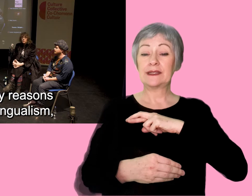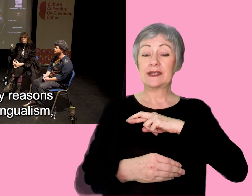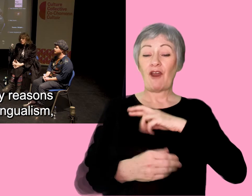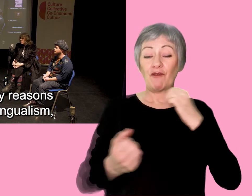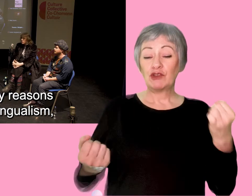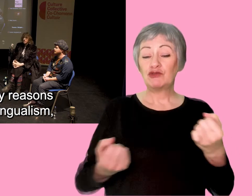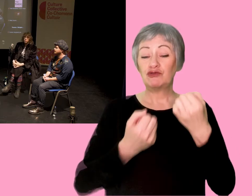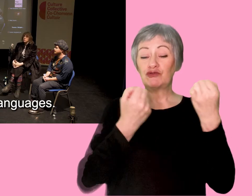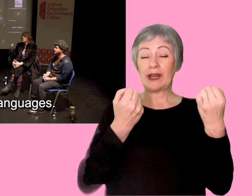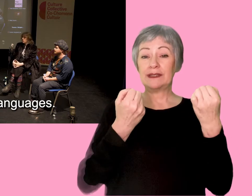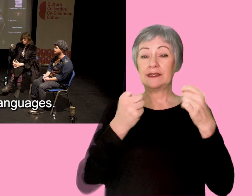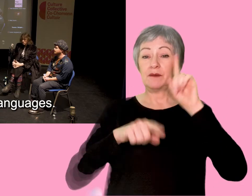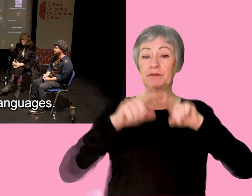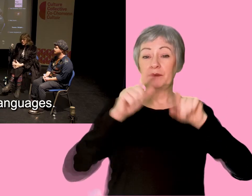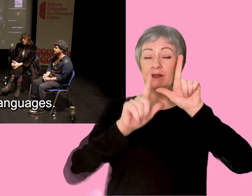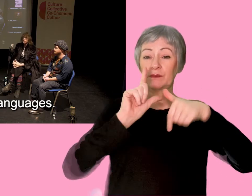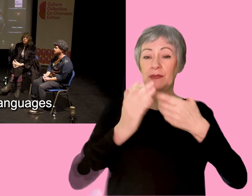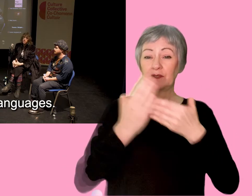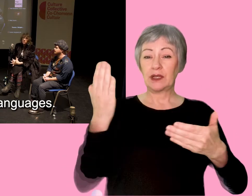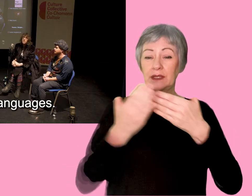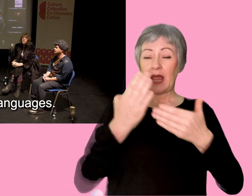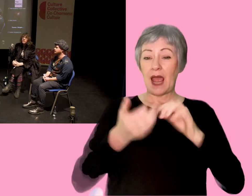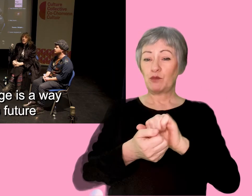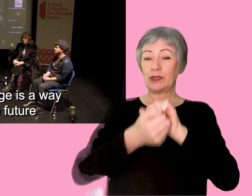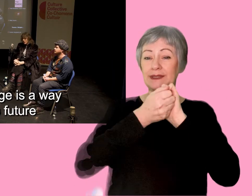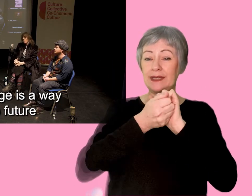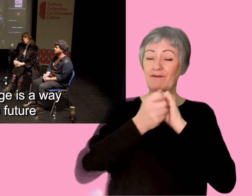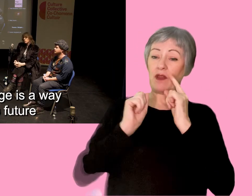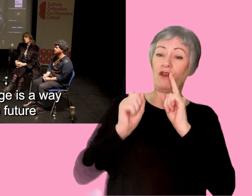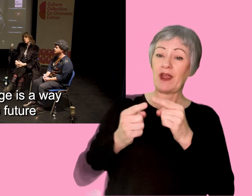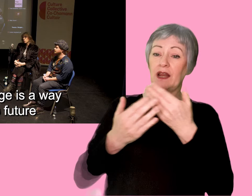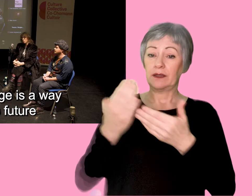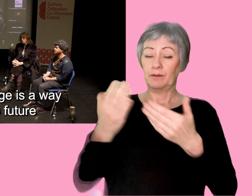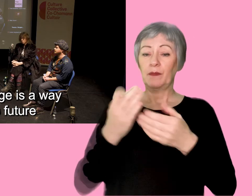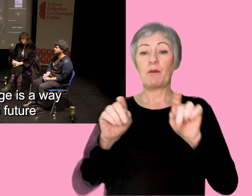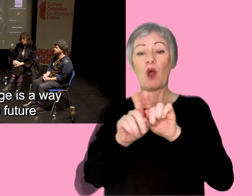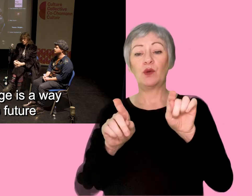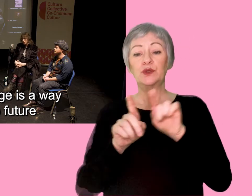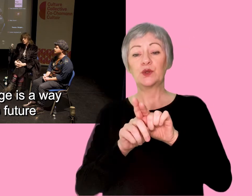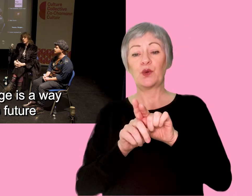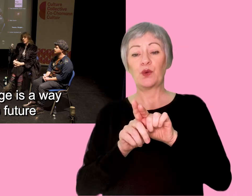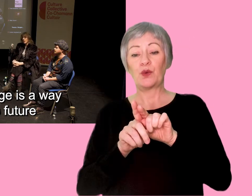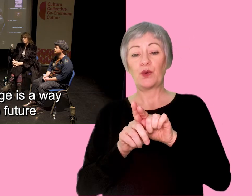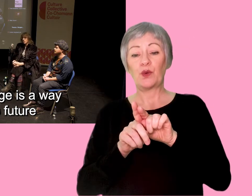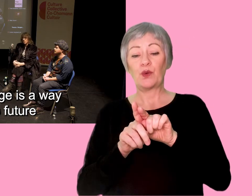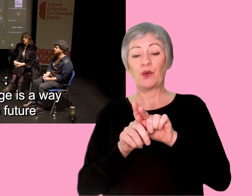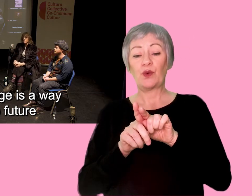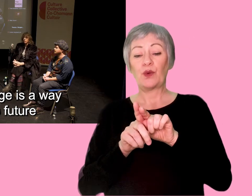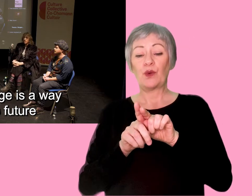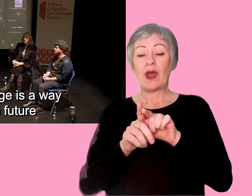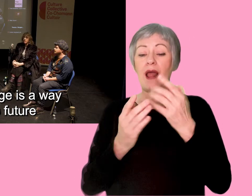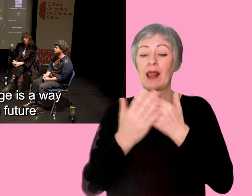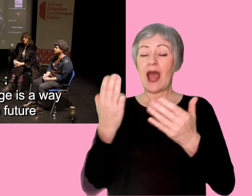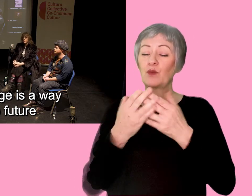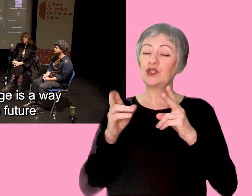strengthening multilingualism, preserving threatened languages. I think also that a language is a